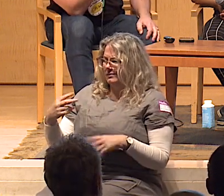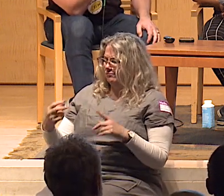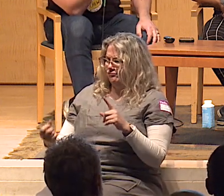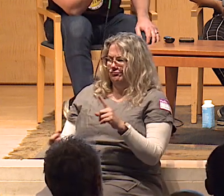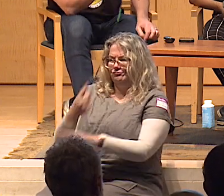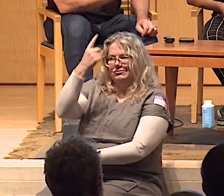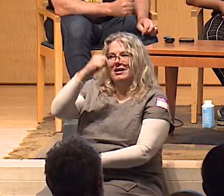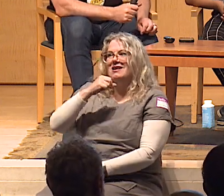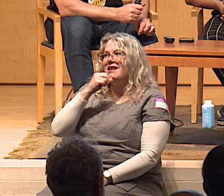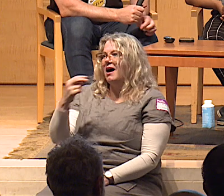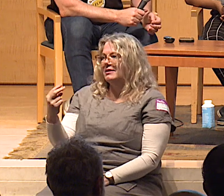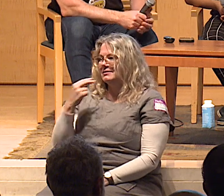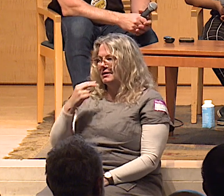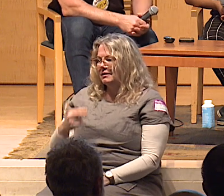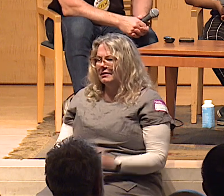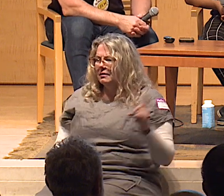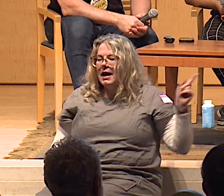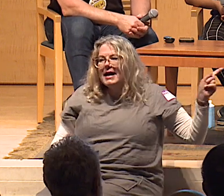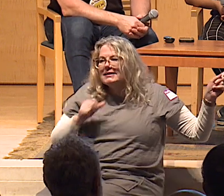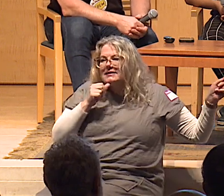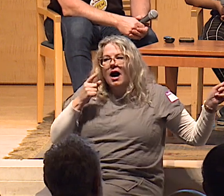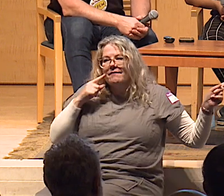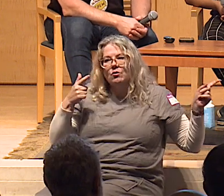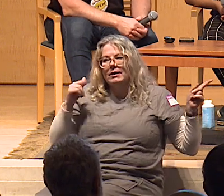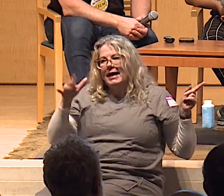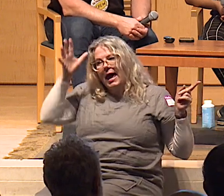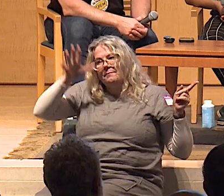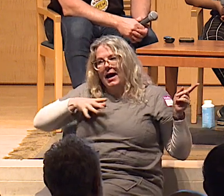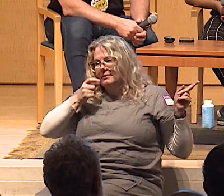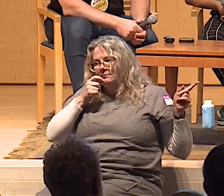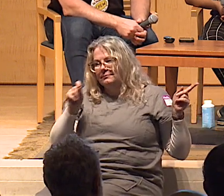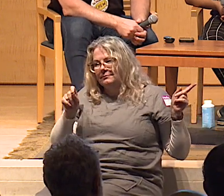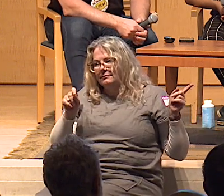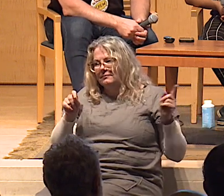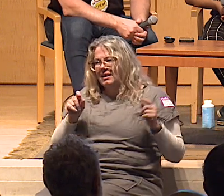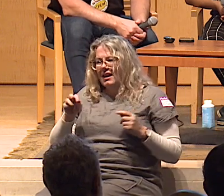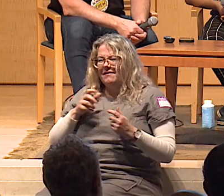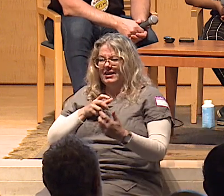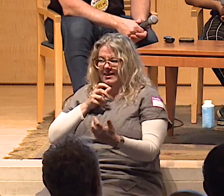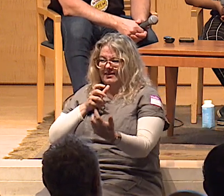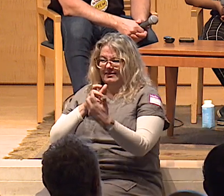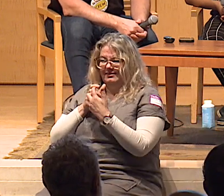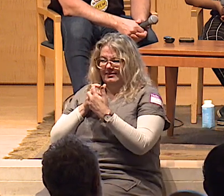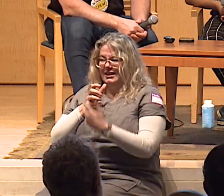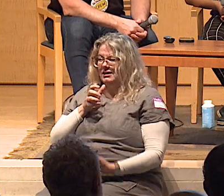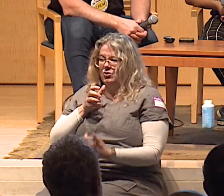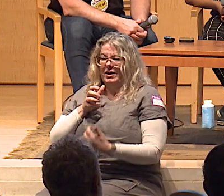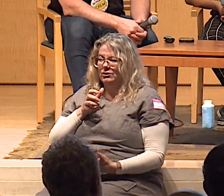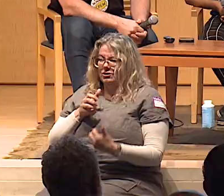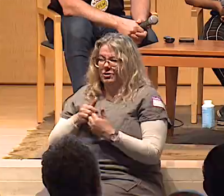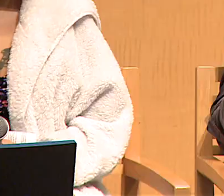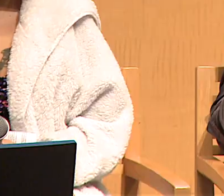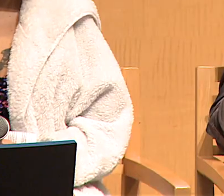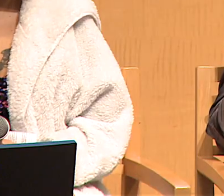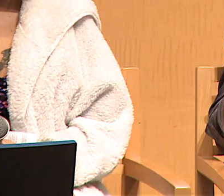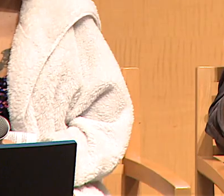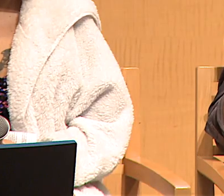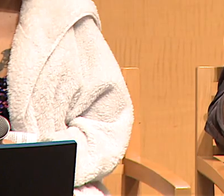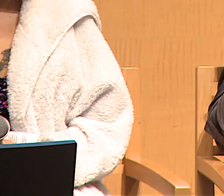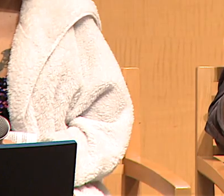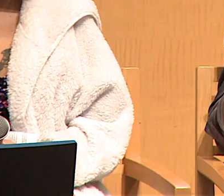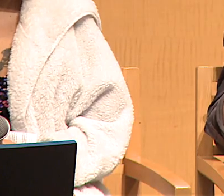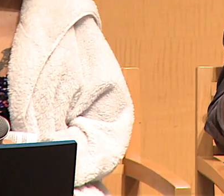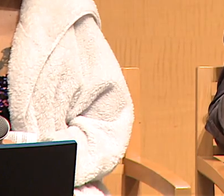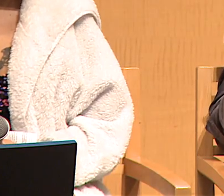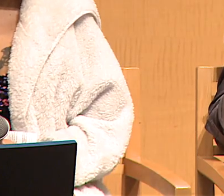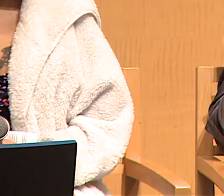It's not for gay men at all. So if it doesn't register with me, it wasn't made for me. Yeah.